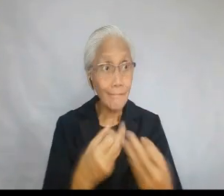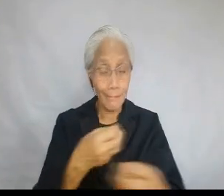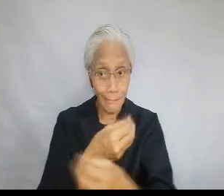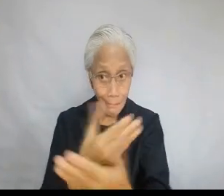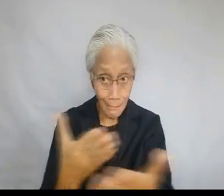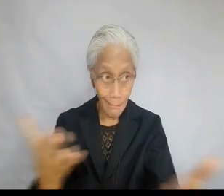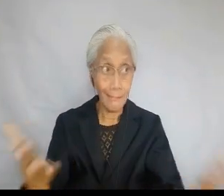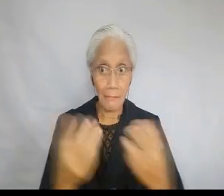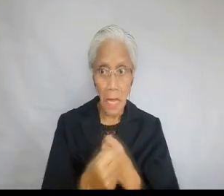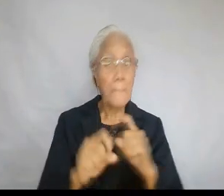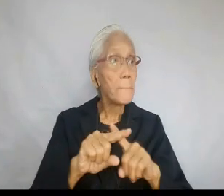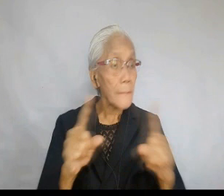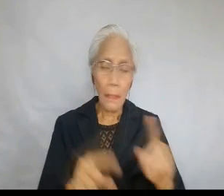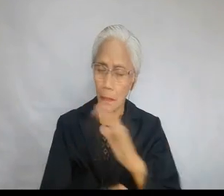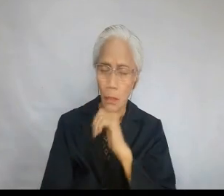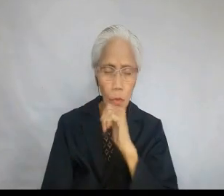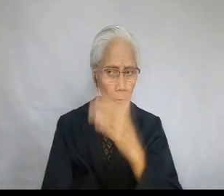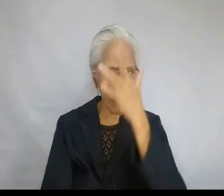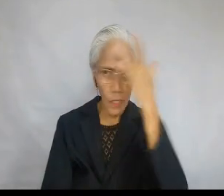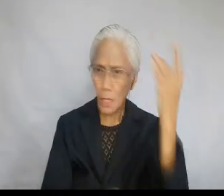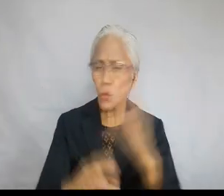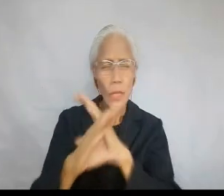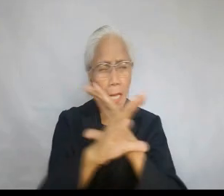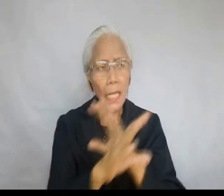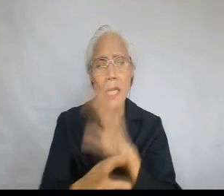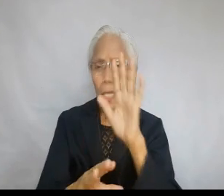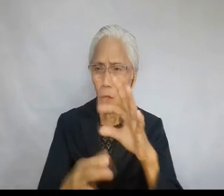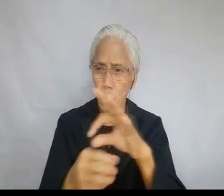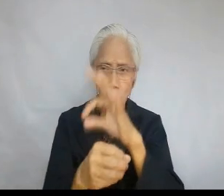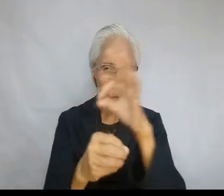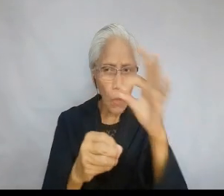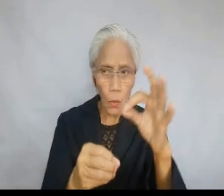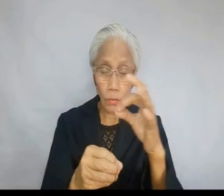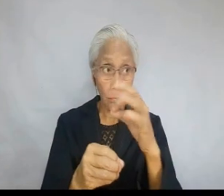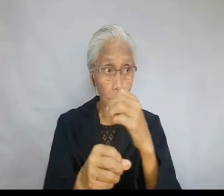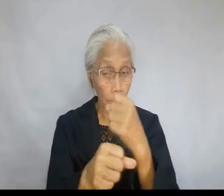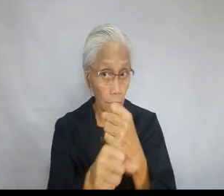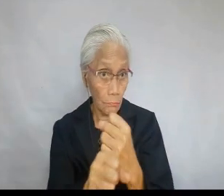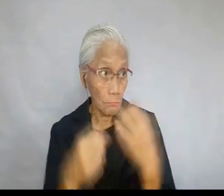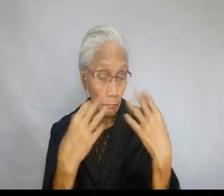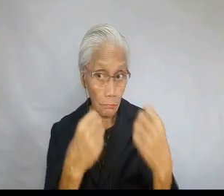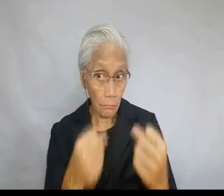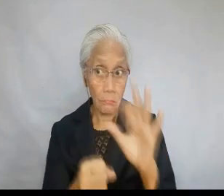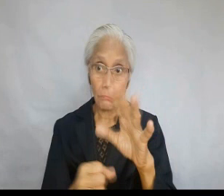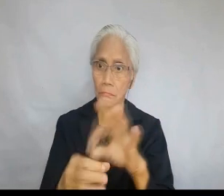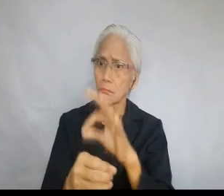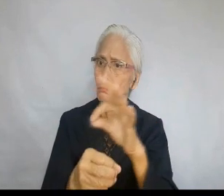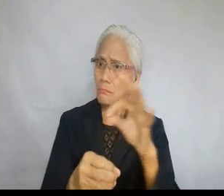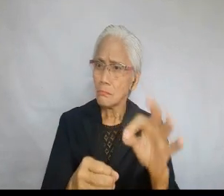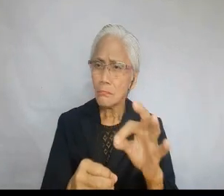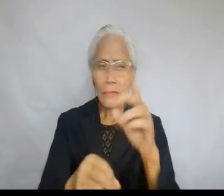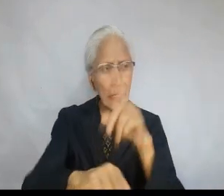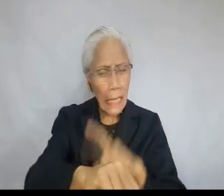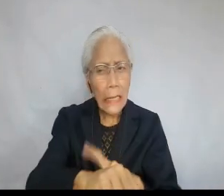they provide. But don't forget to take care of your soul. Nourish your soul. Take time to